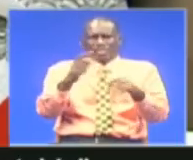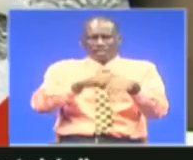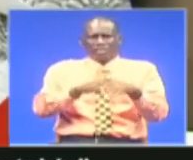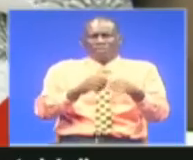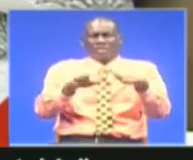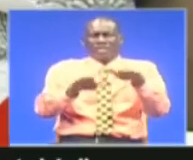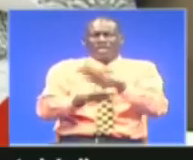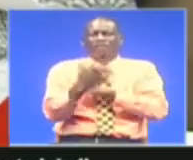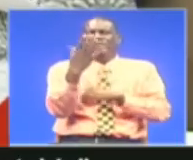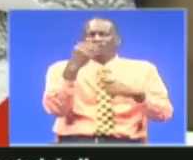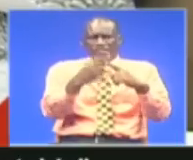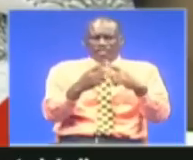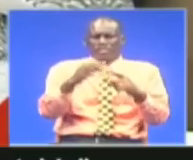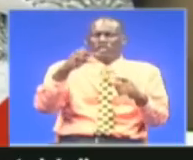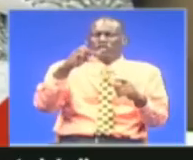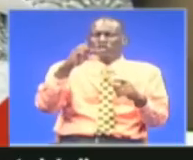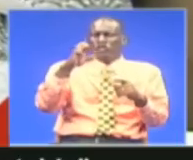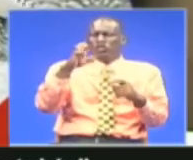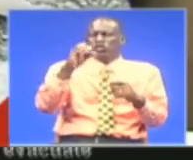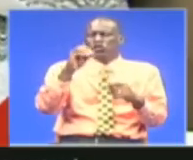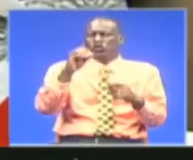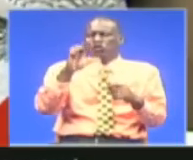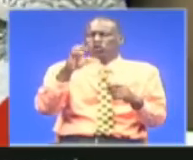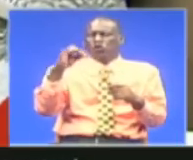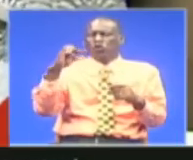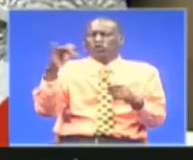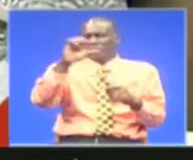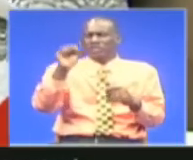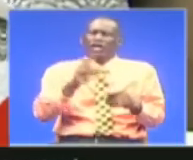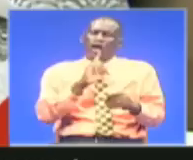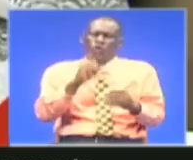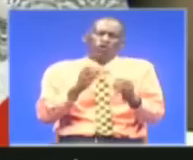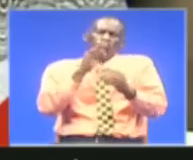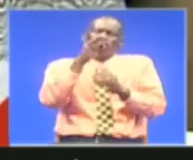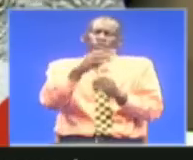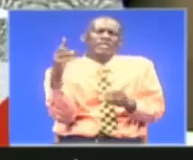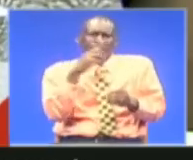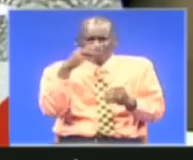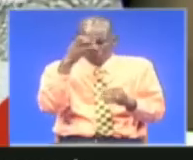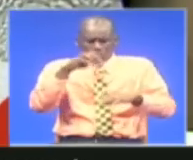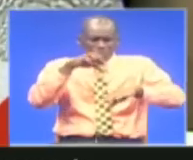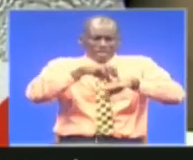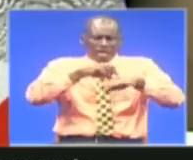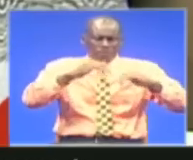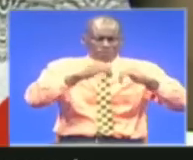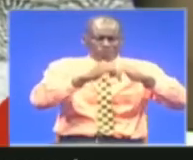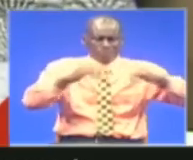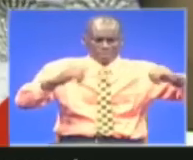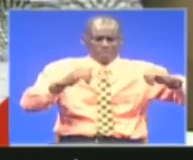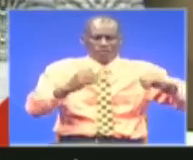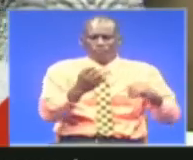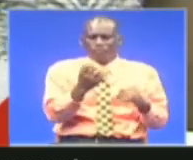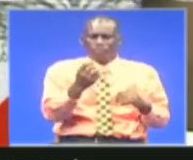5 years, geologists are now warning of future disasters as a result of the ground splitting by a few